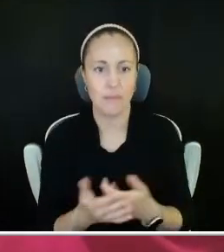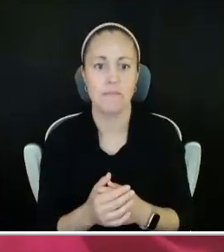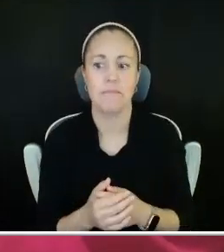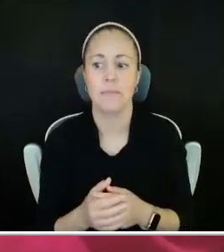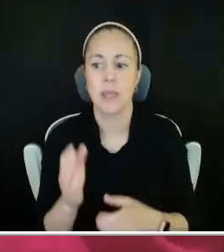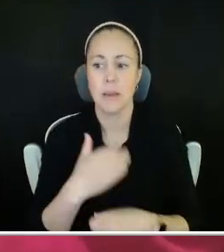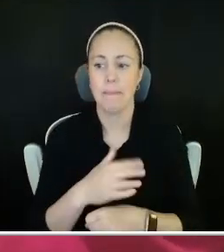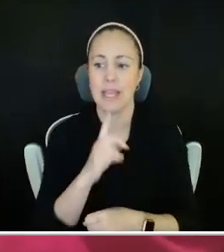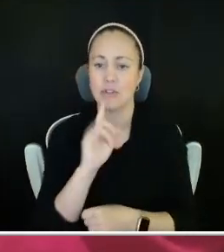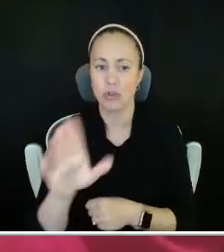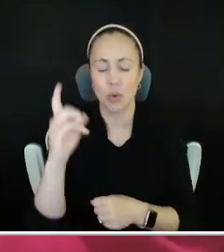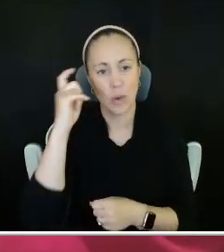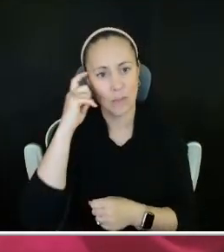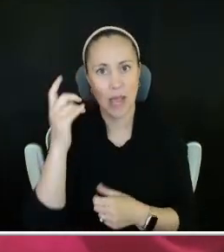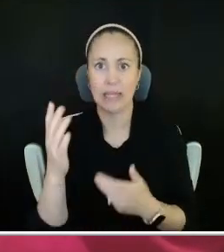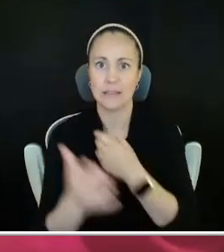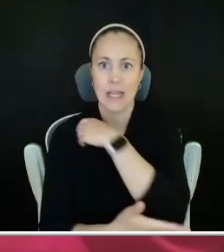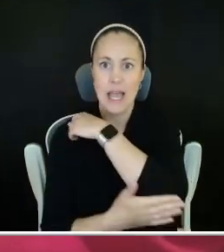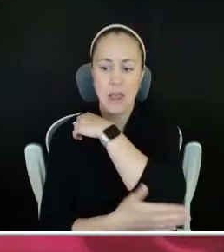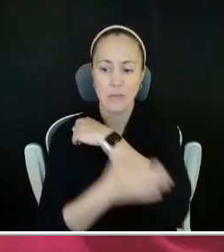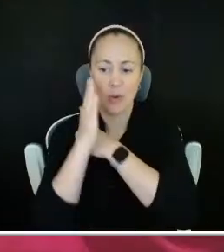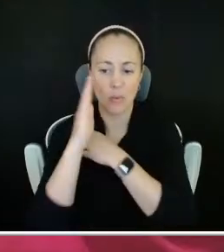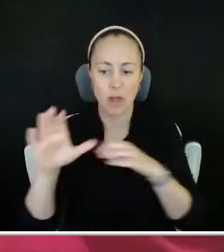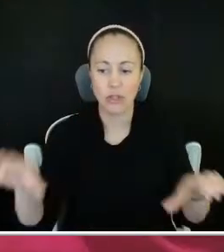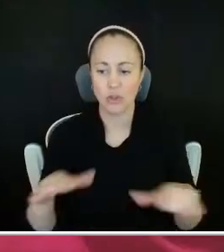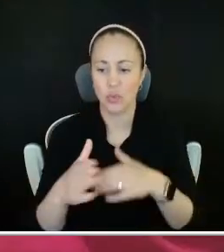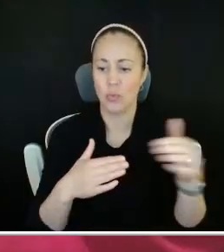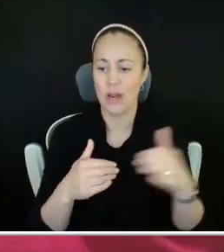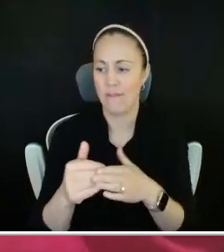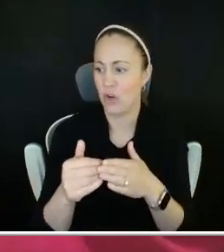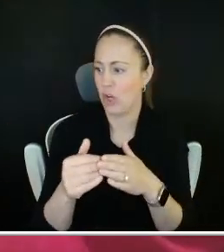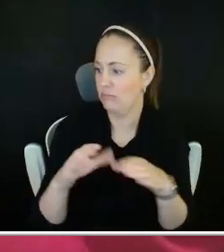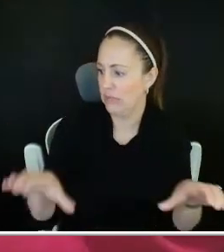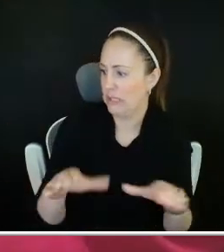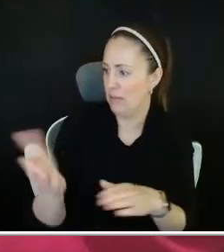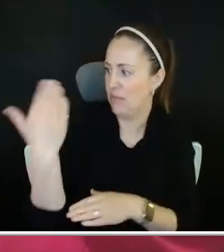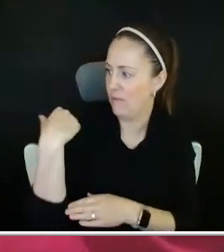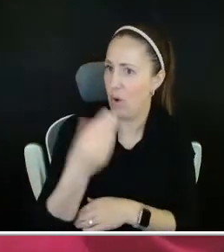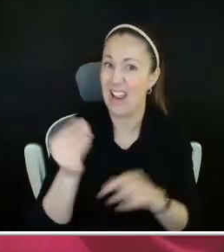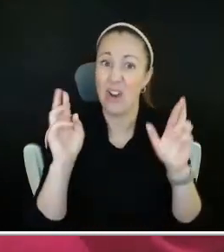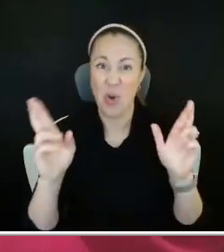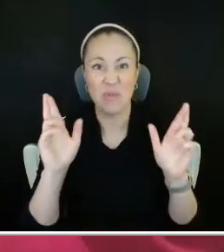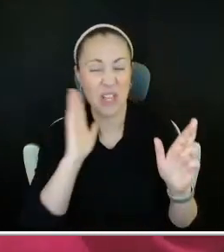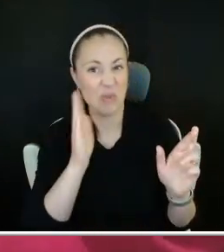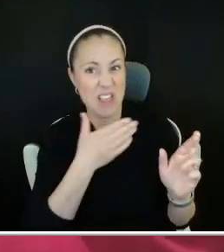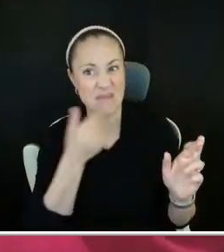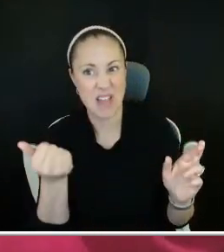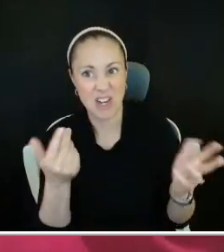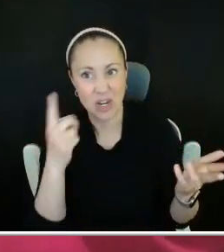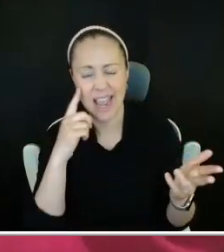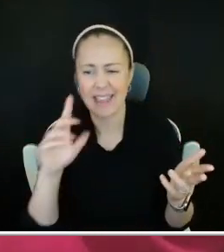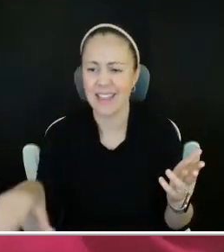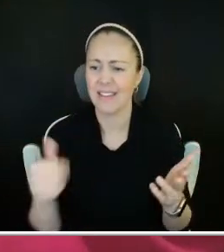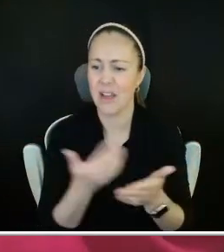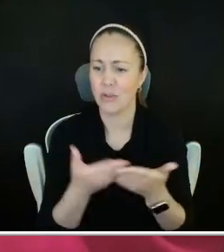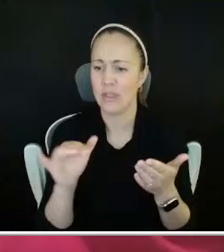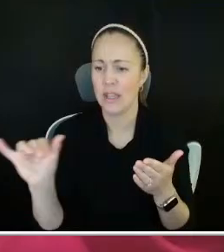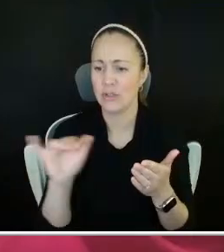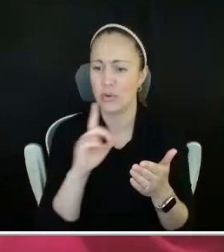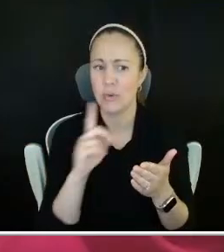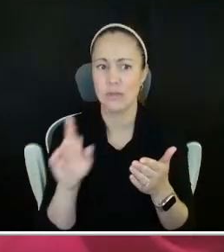mind that the elbow is going to do what it did before and hopefully better. I think the other thing is just cleaning up the kinetic